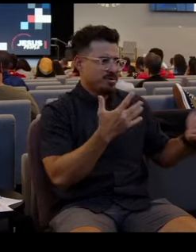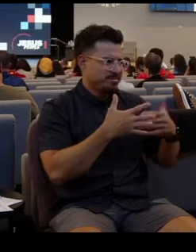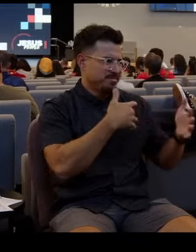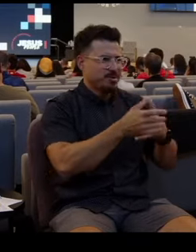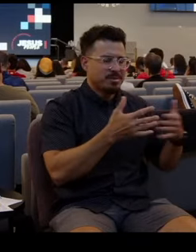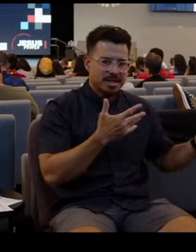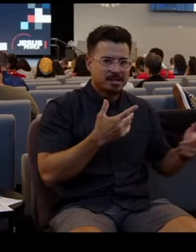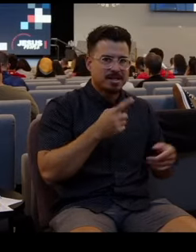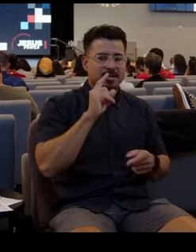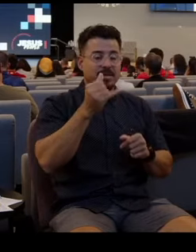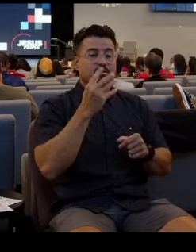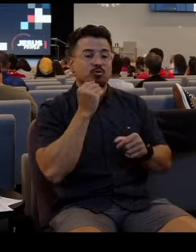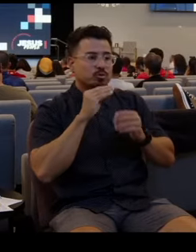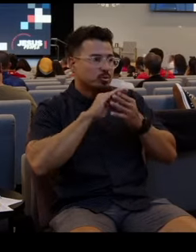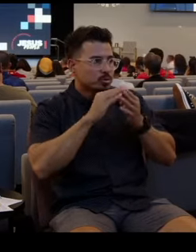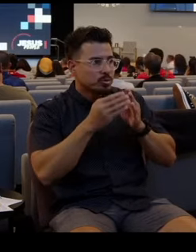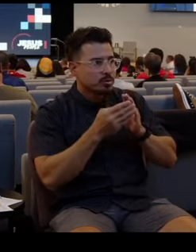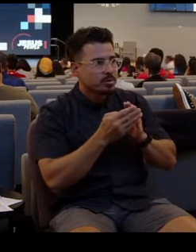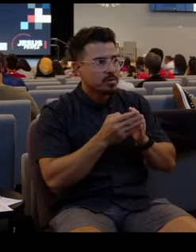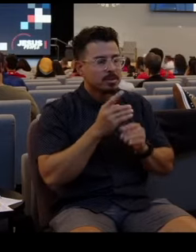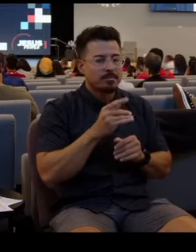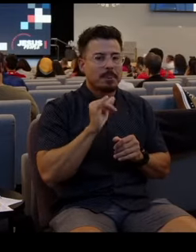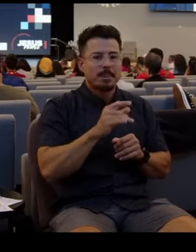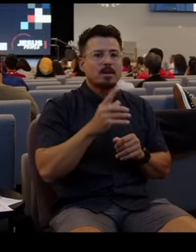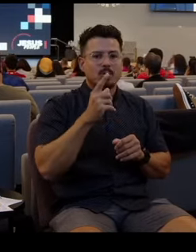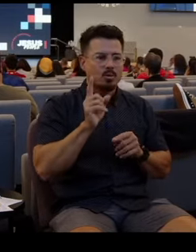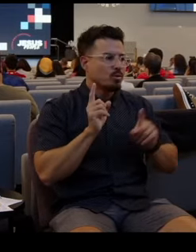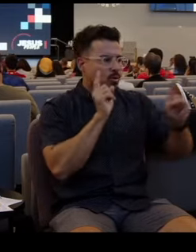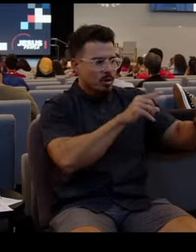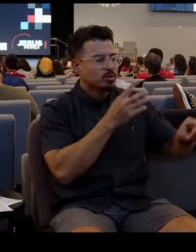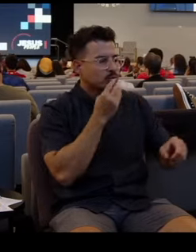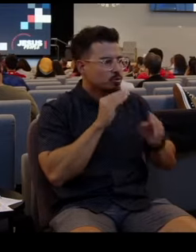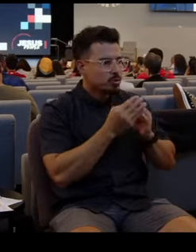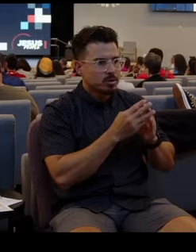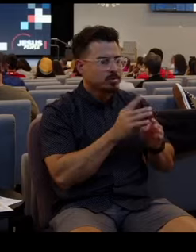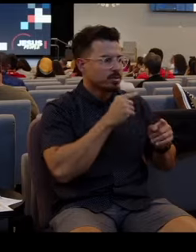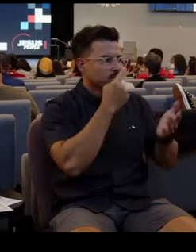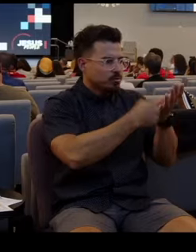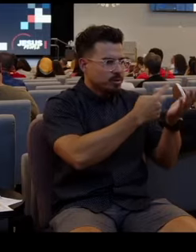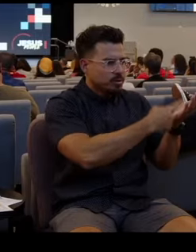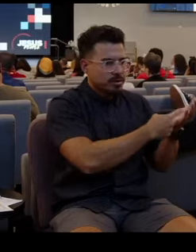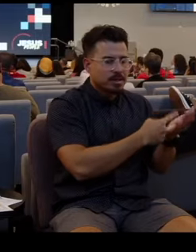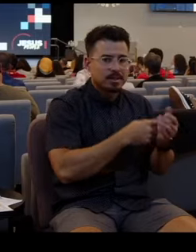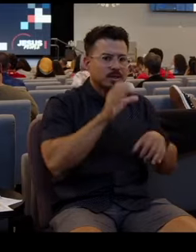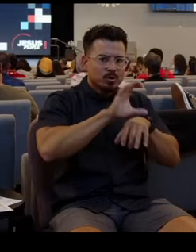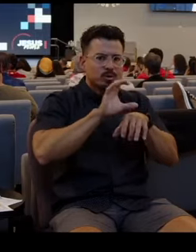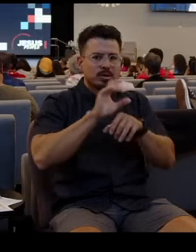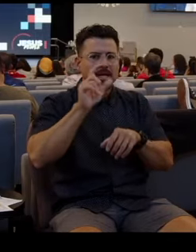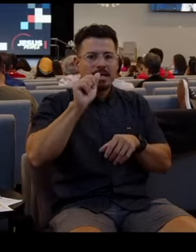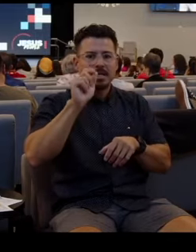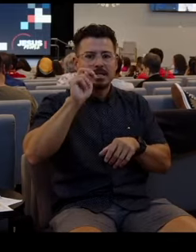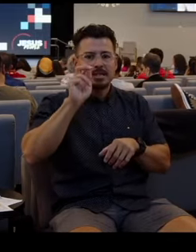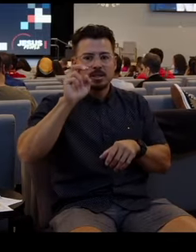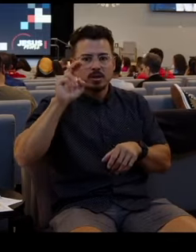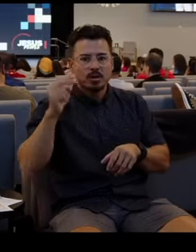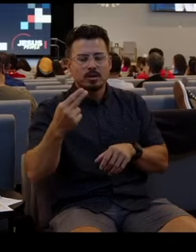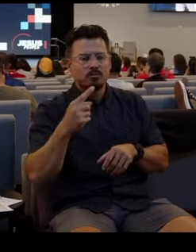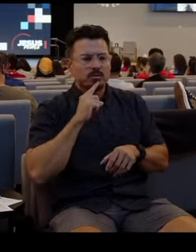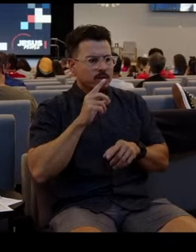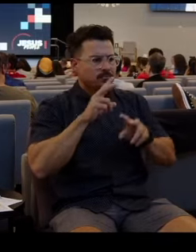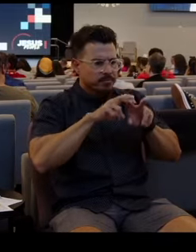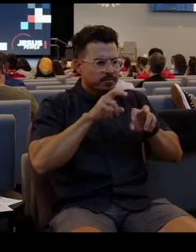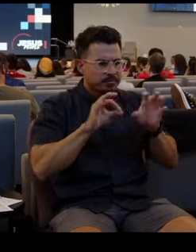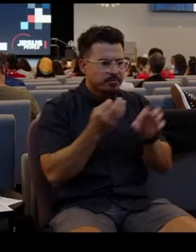it finally went to Jerusalem, which was the proper place to take it. And in that, though, you see the church of Antioch is discovering something